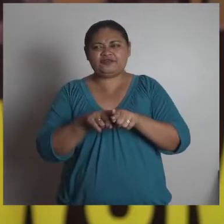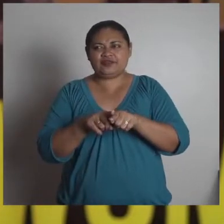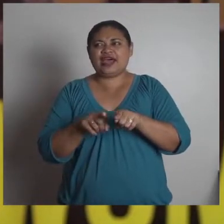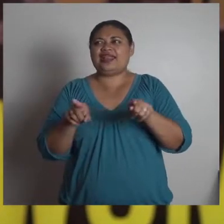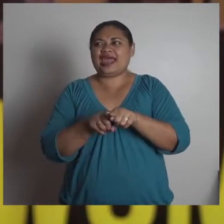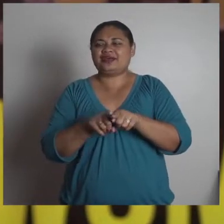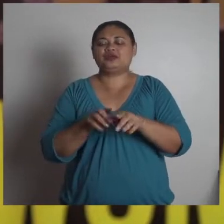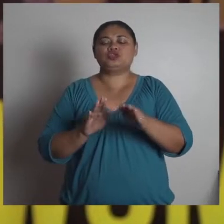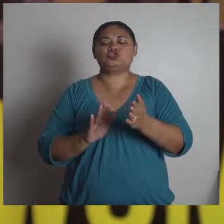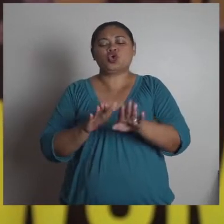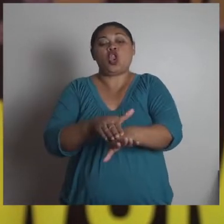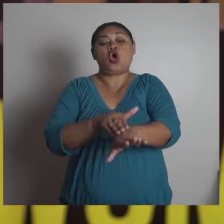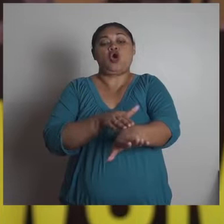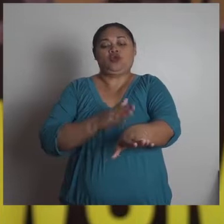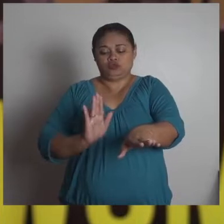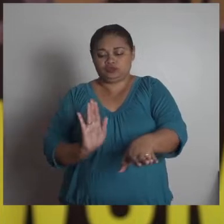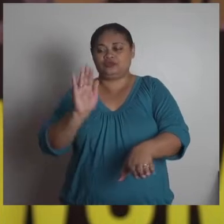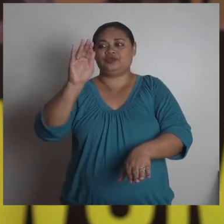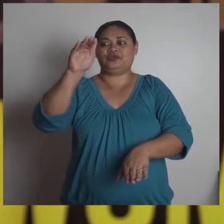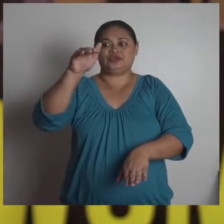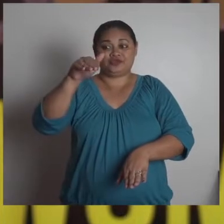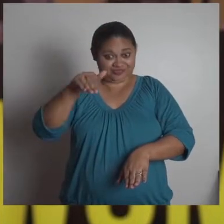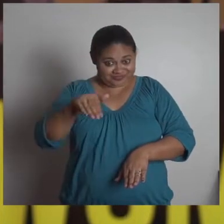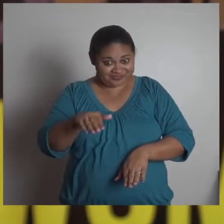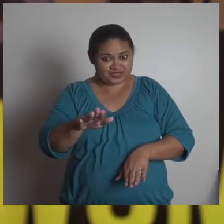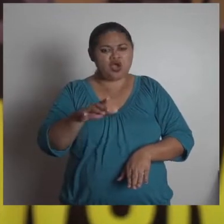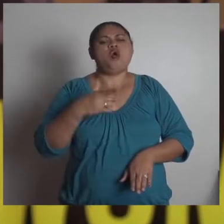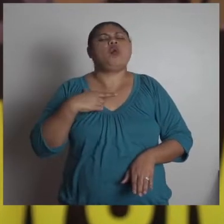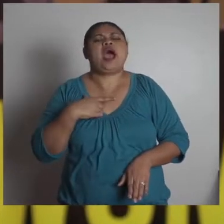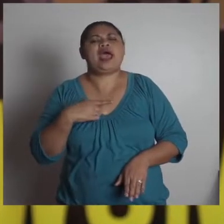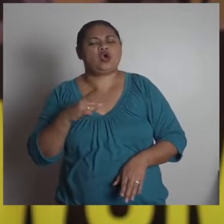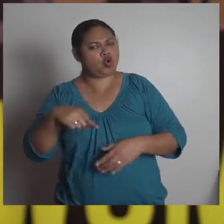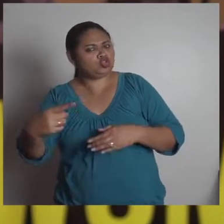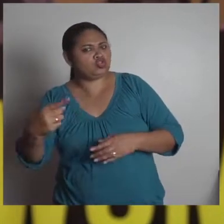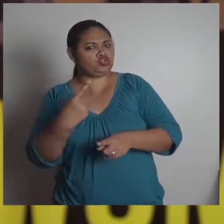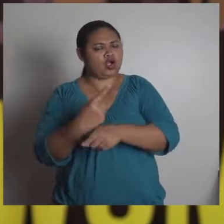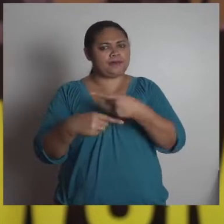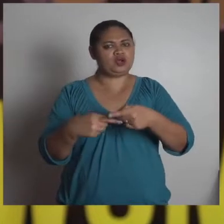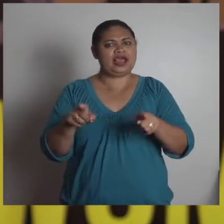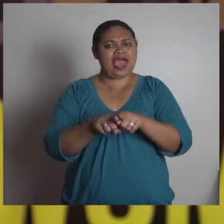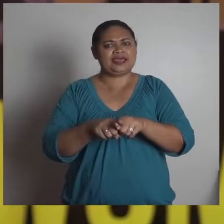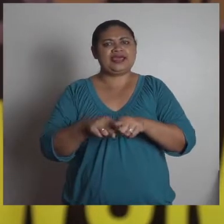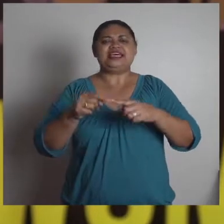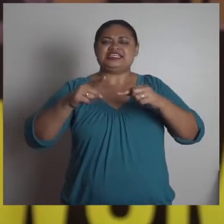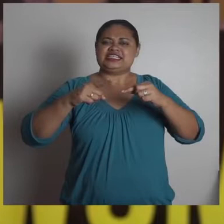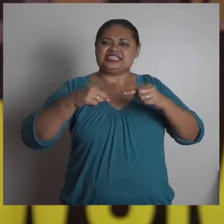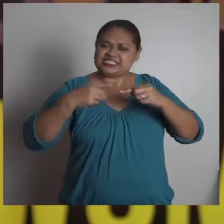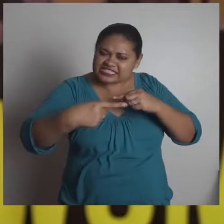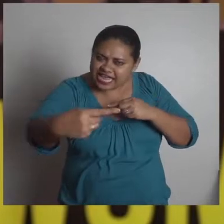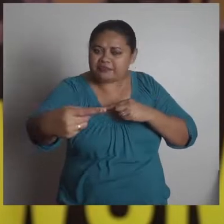that, even if it's only gradually over time? Because if we're not doing that, then why do we keep talking